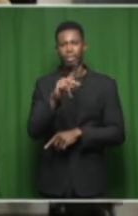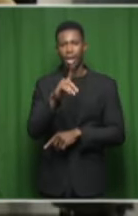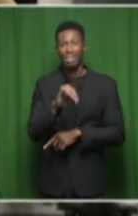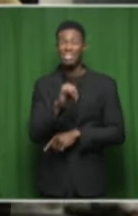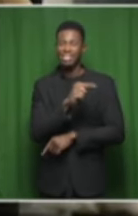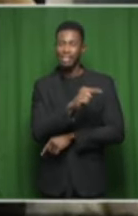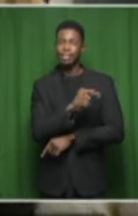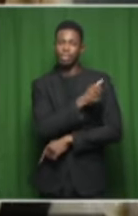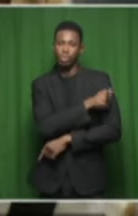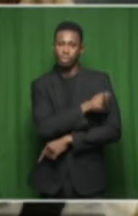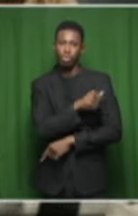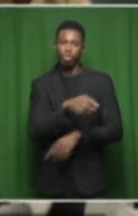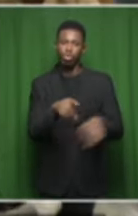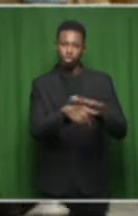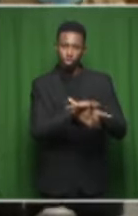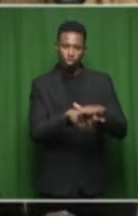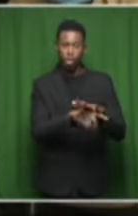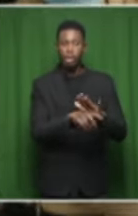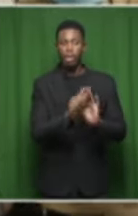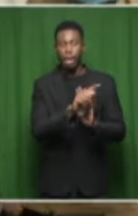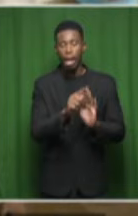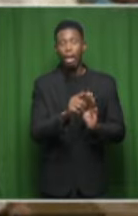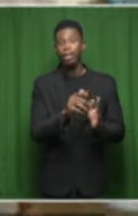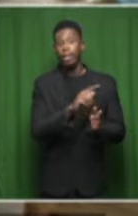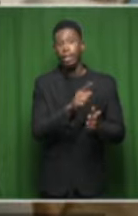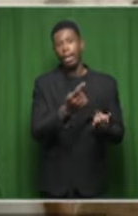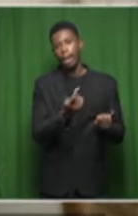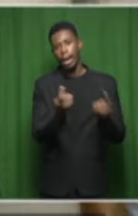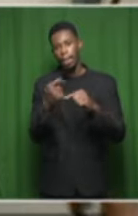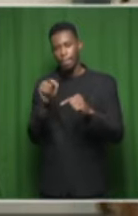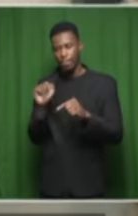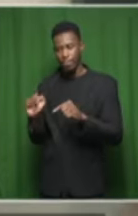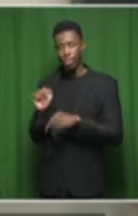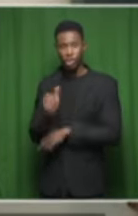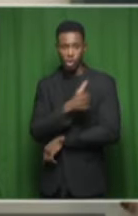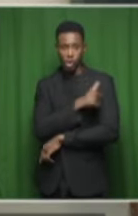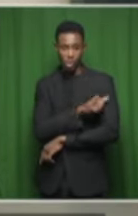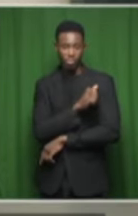to us because they need that specialized level of care.